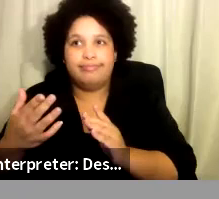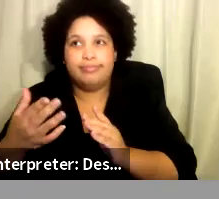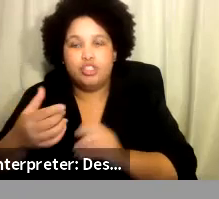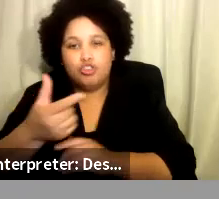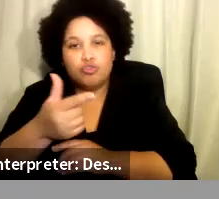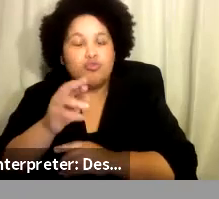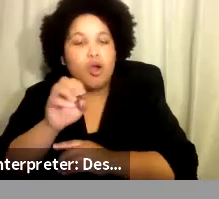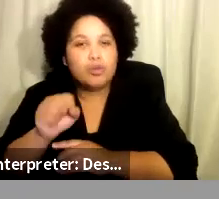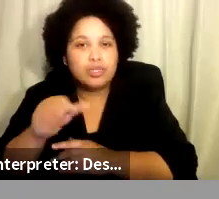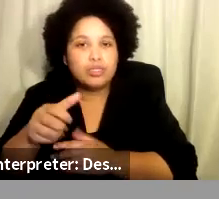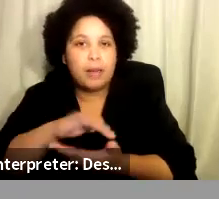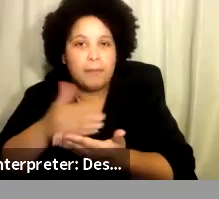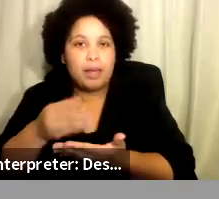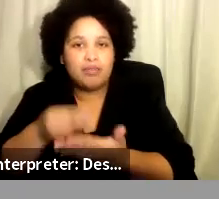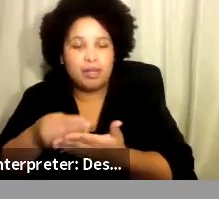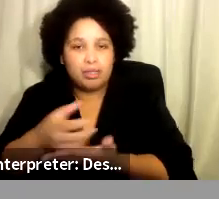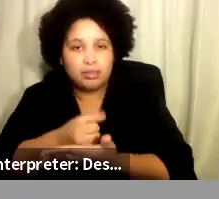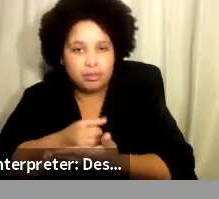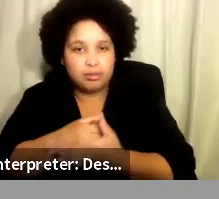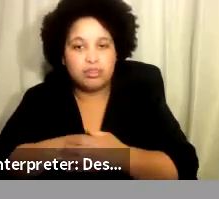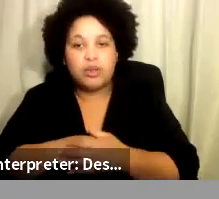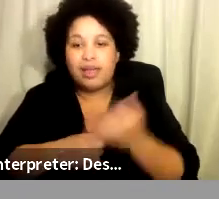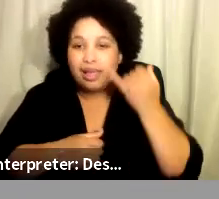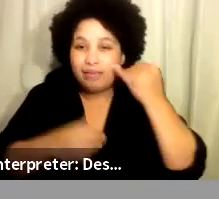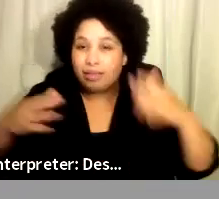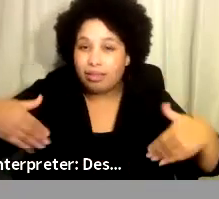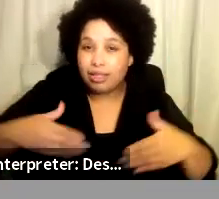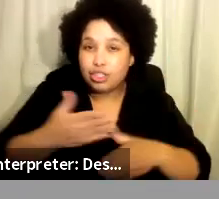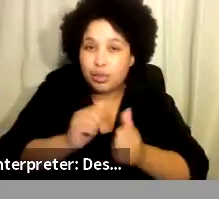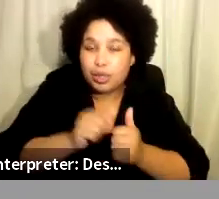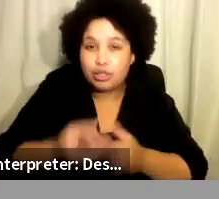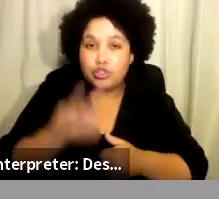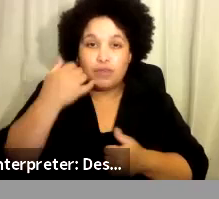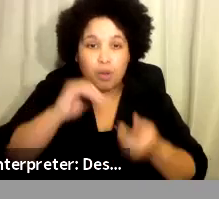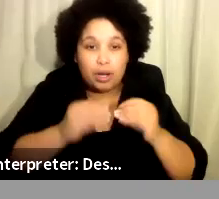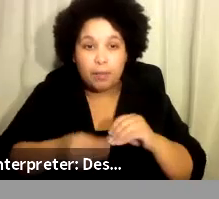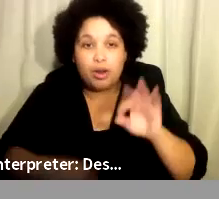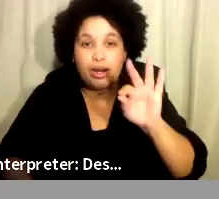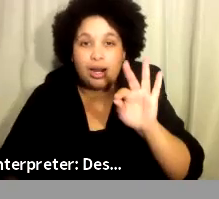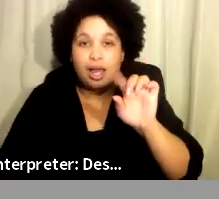haven't already shared, we will share with you the 2 phone numbers. If you want to write them down, it's